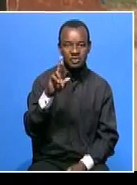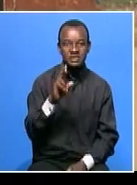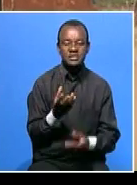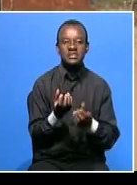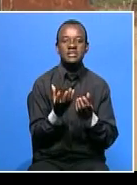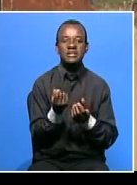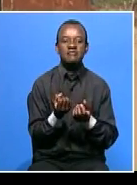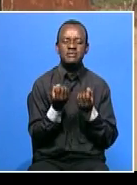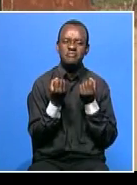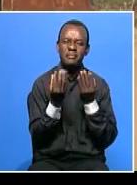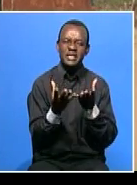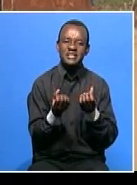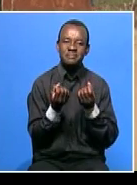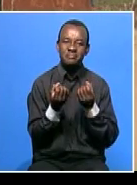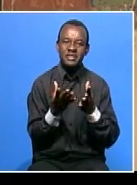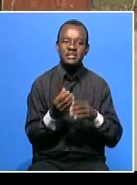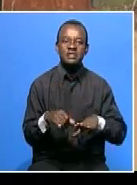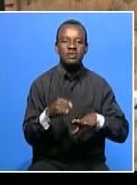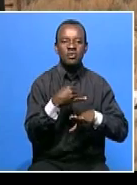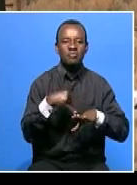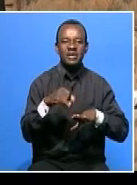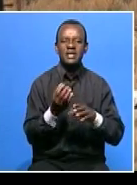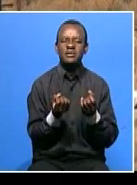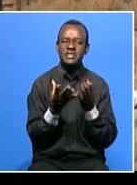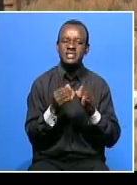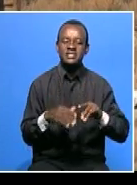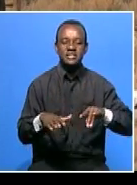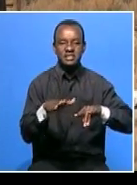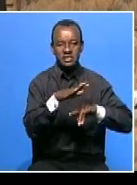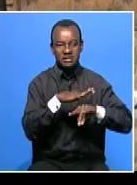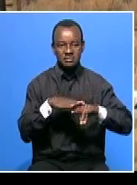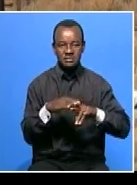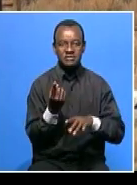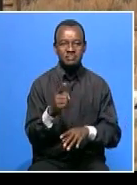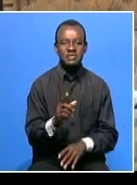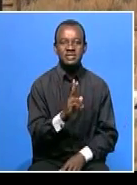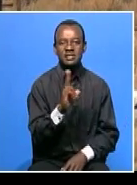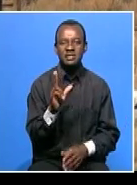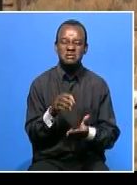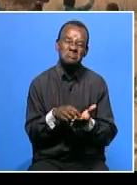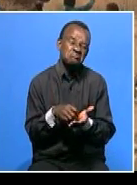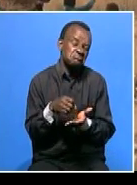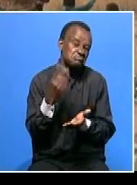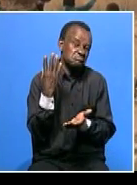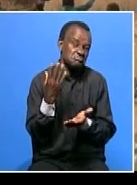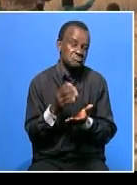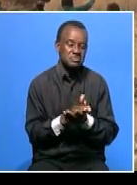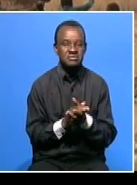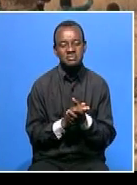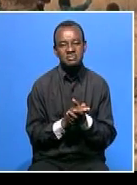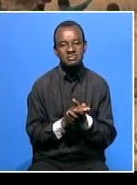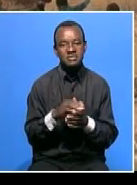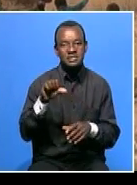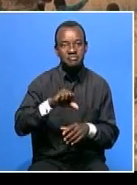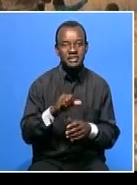of conservancies in the country, communities' living conditions present a different picture, and the question one